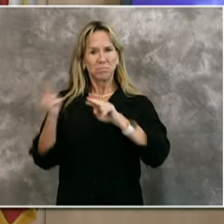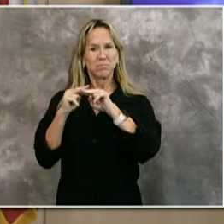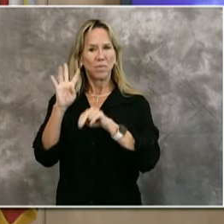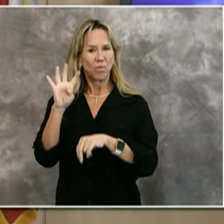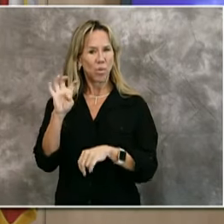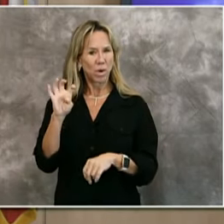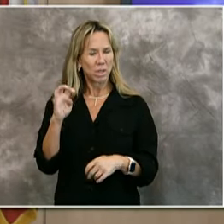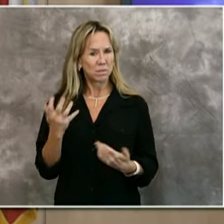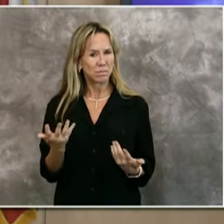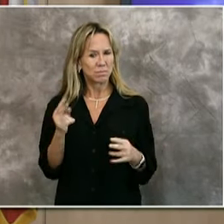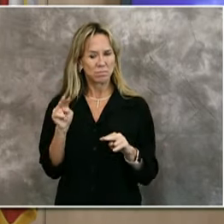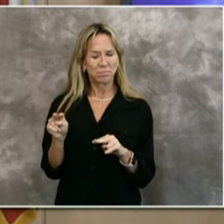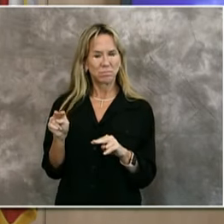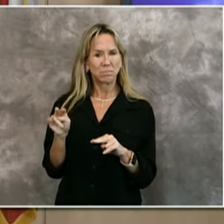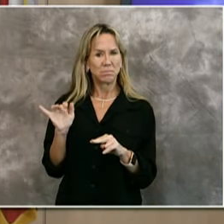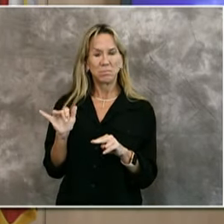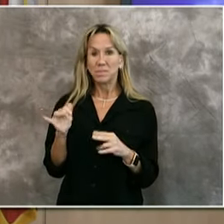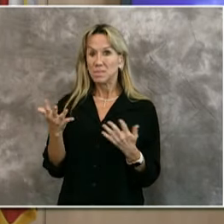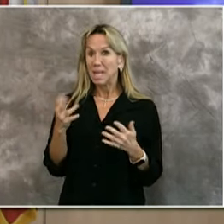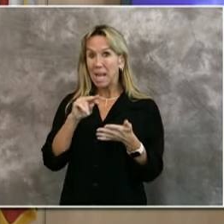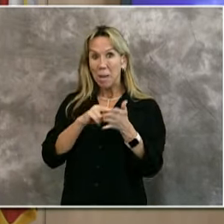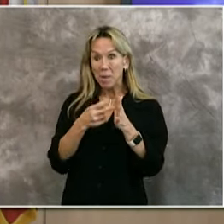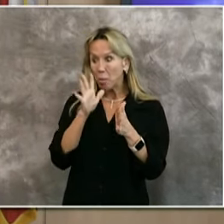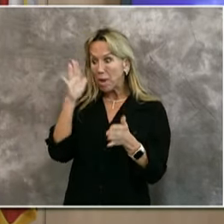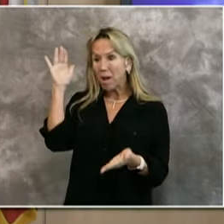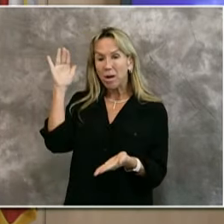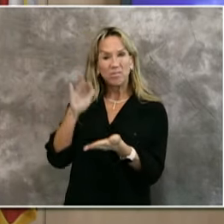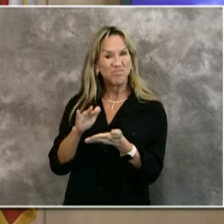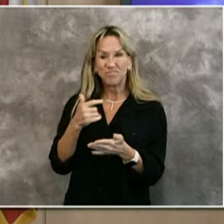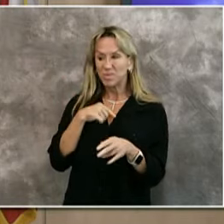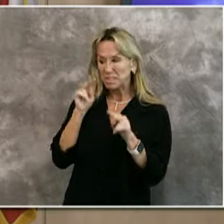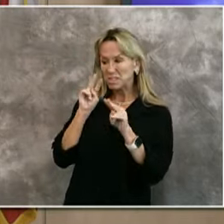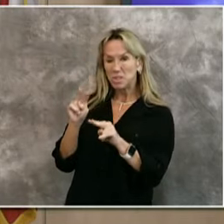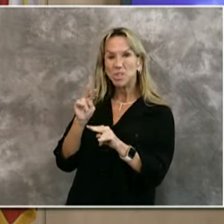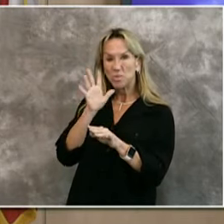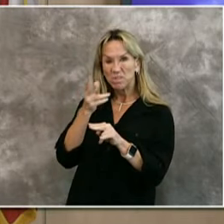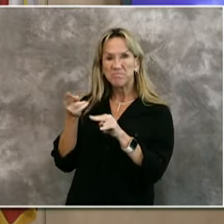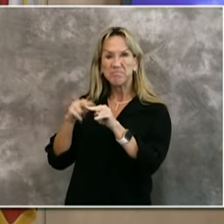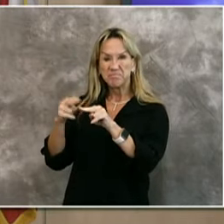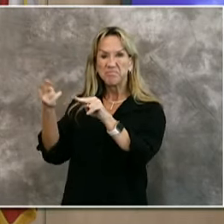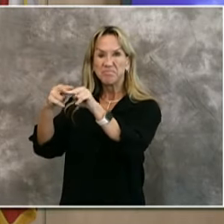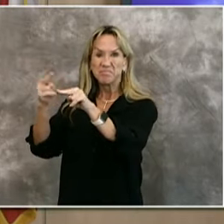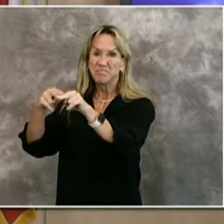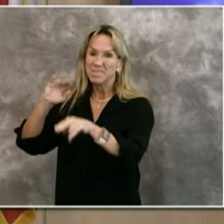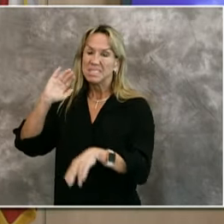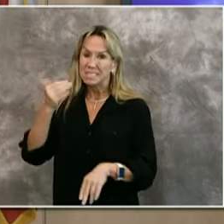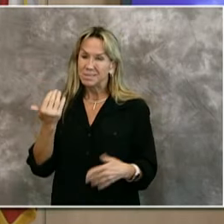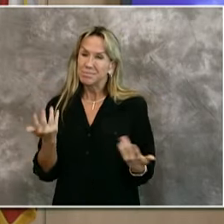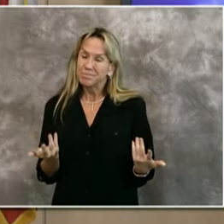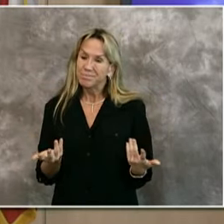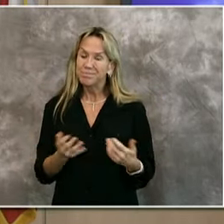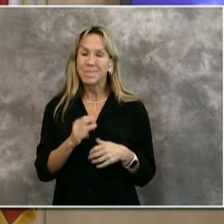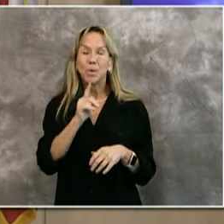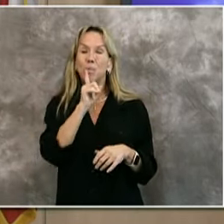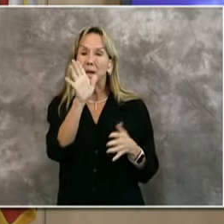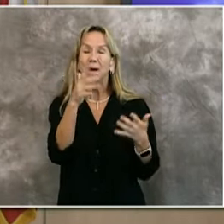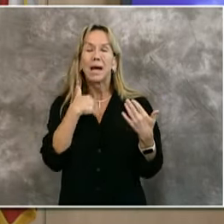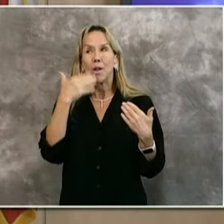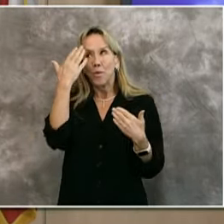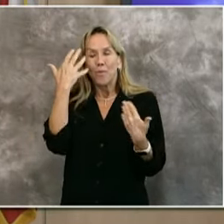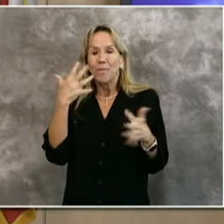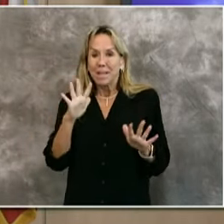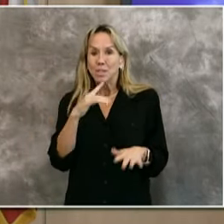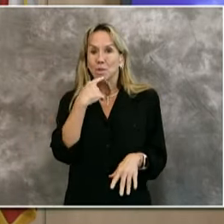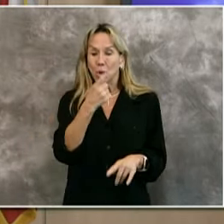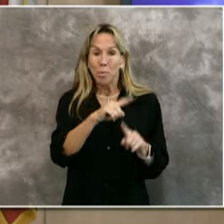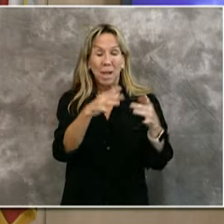now, and there is no end in sight as those trends continue to go up. I know it's already been said, but it's important to remember